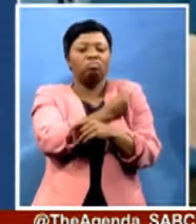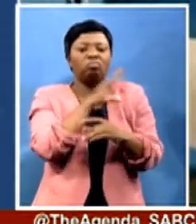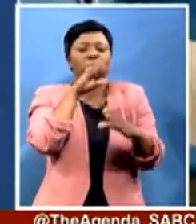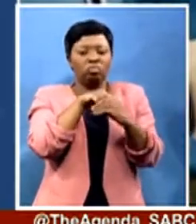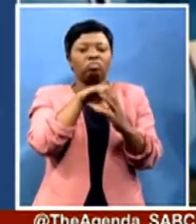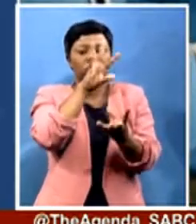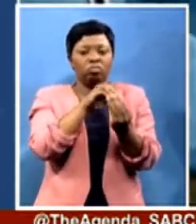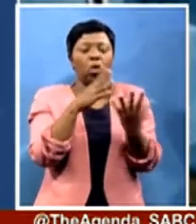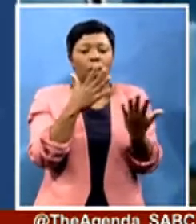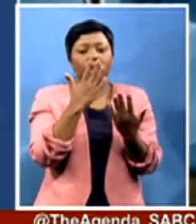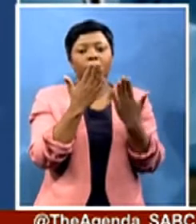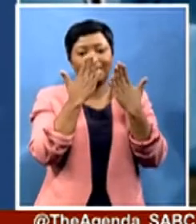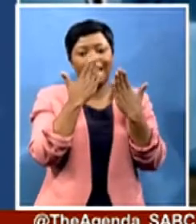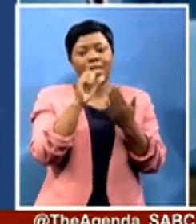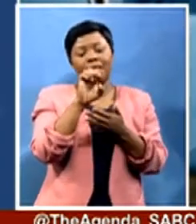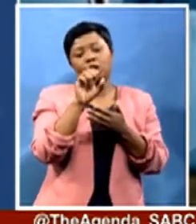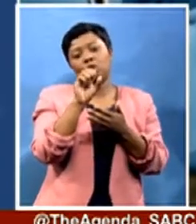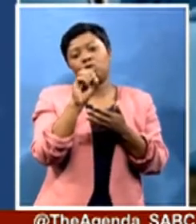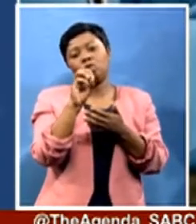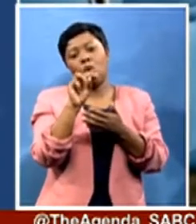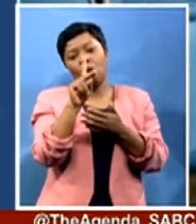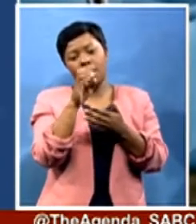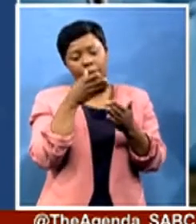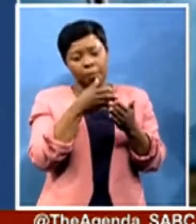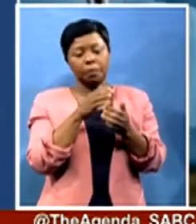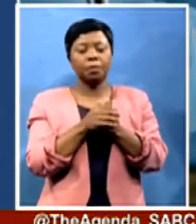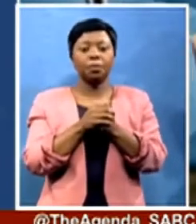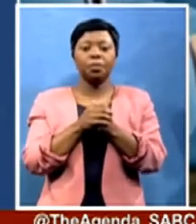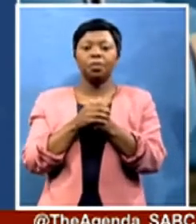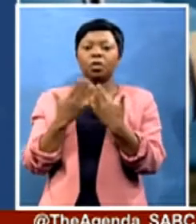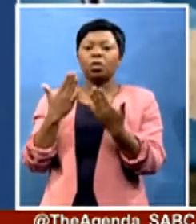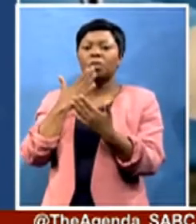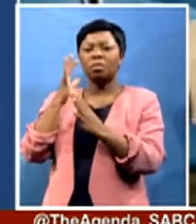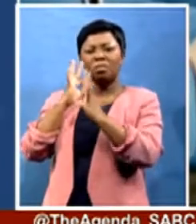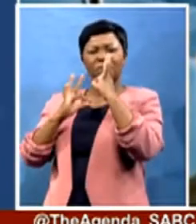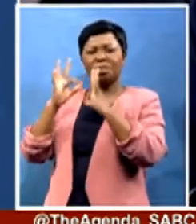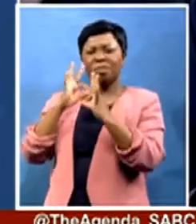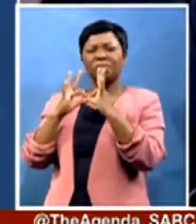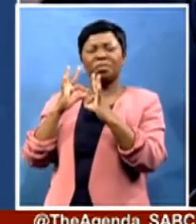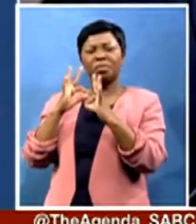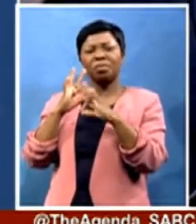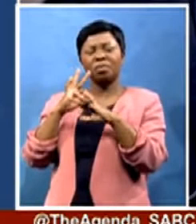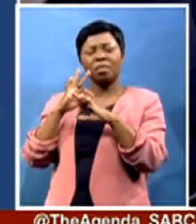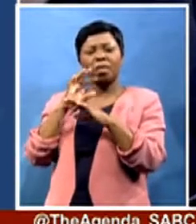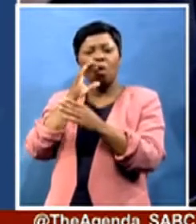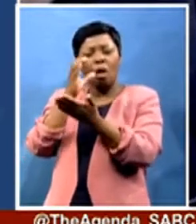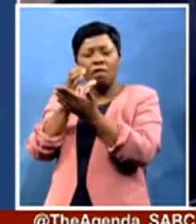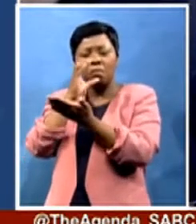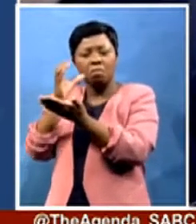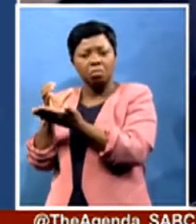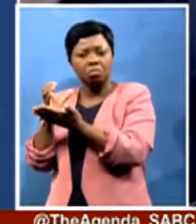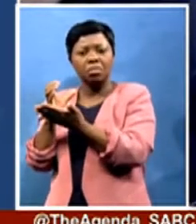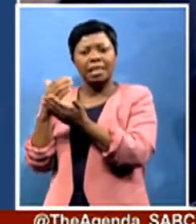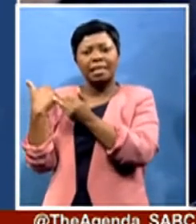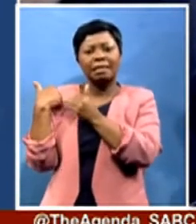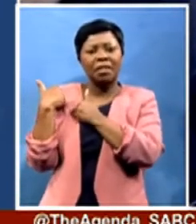So just take us through the confirmations that have come through in terms of the safety and the efficacy that allows for this